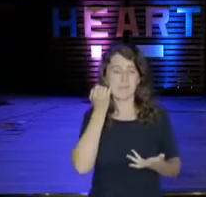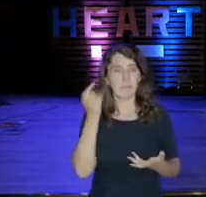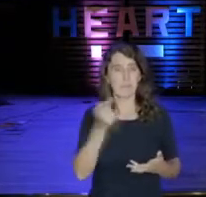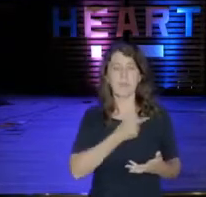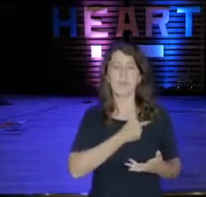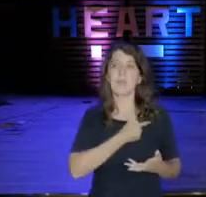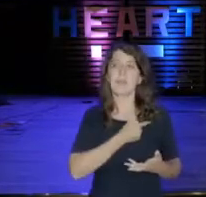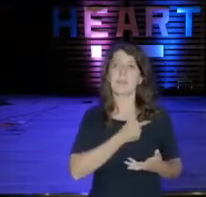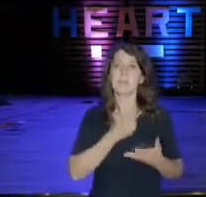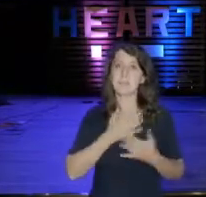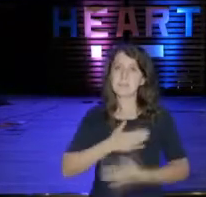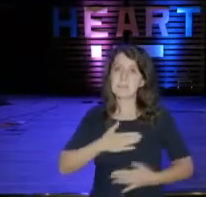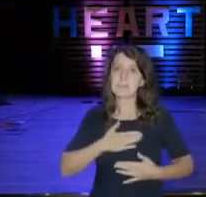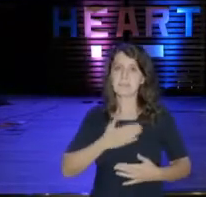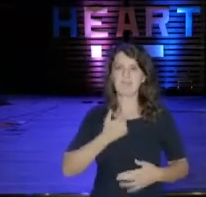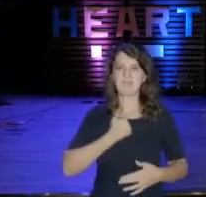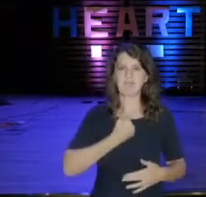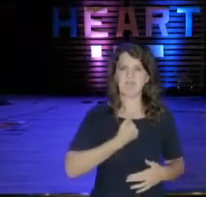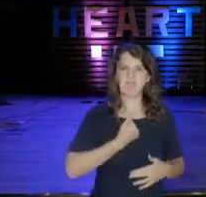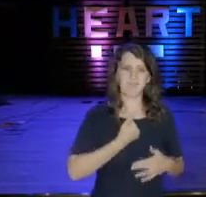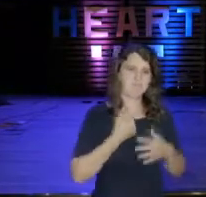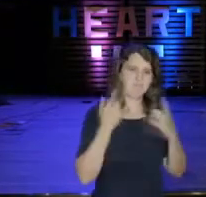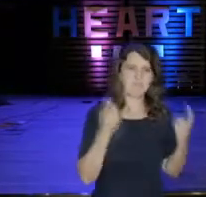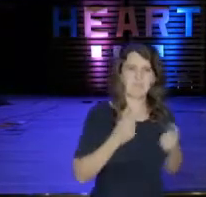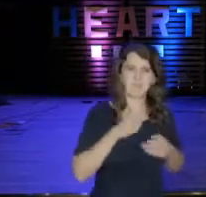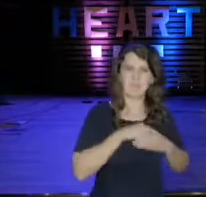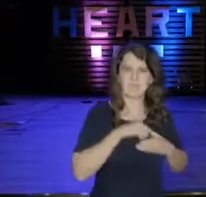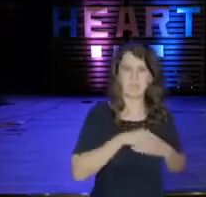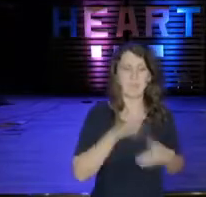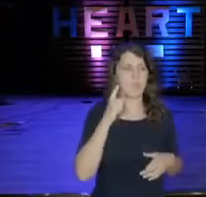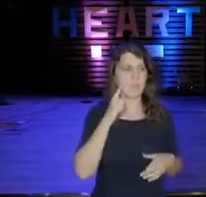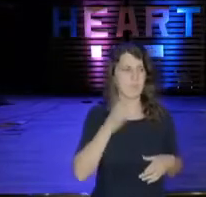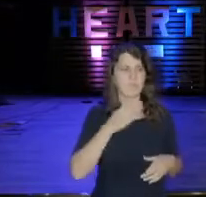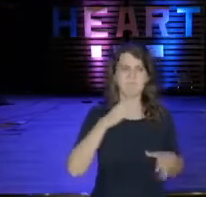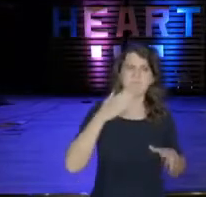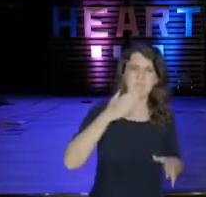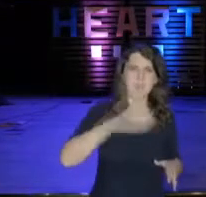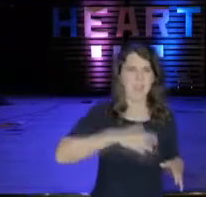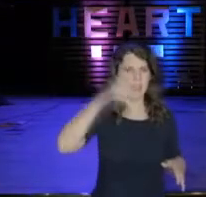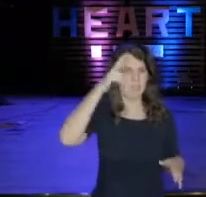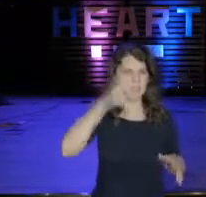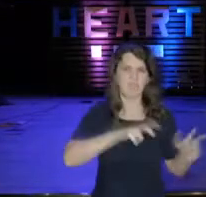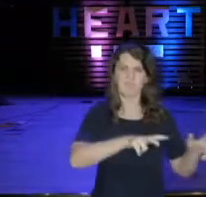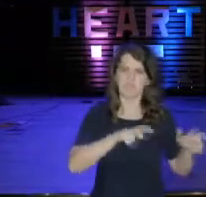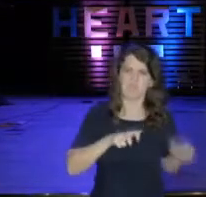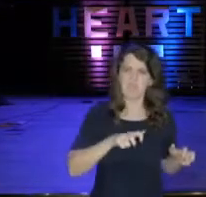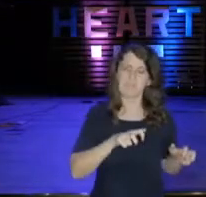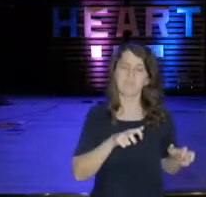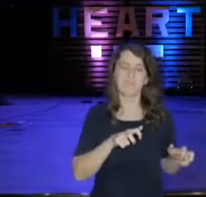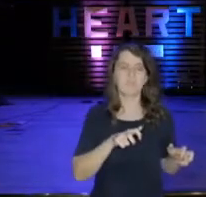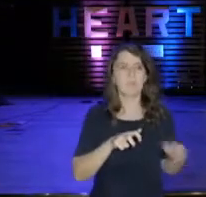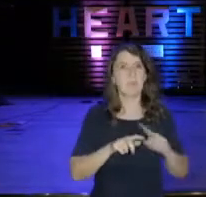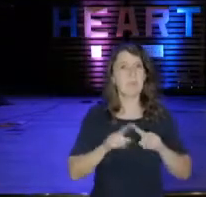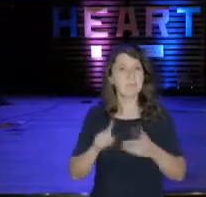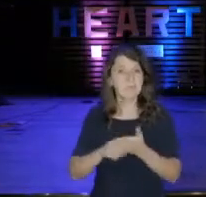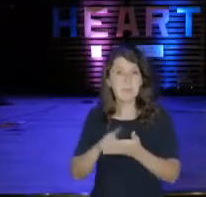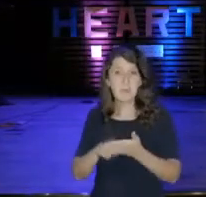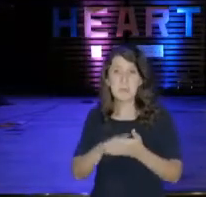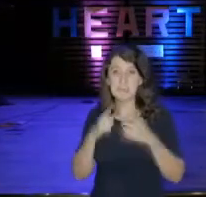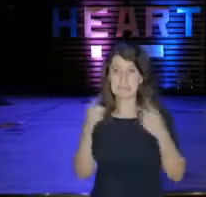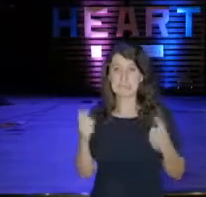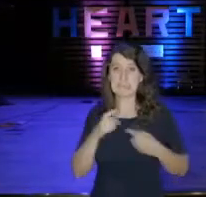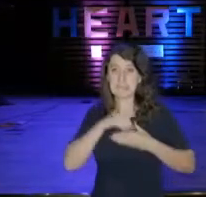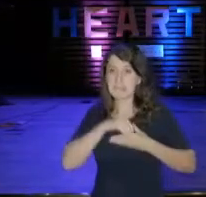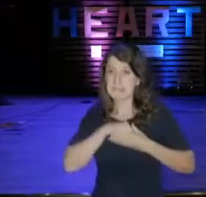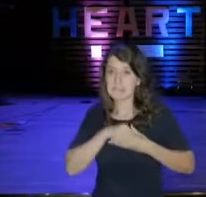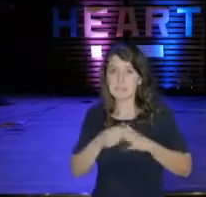say sinful nature, we have in our mind like really bad behavior or real selfish behavior. But sometimes sinful nature